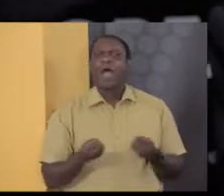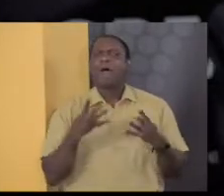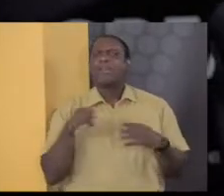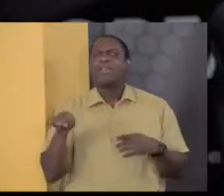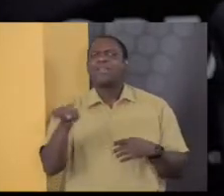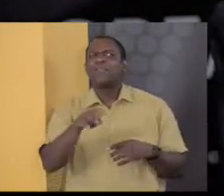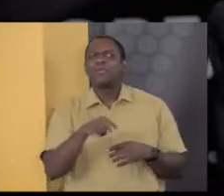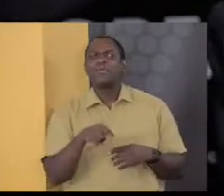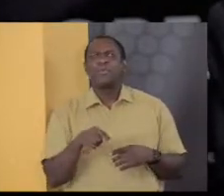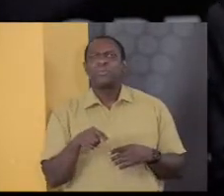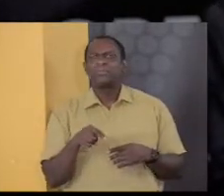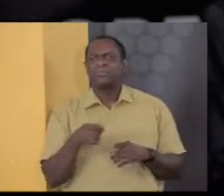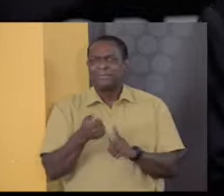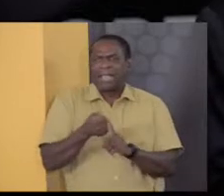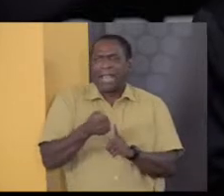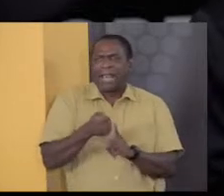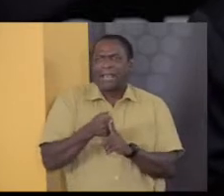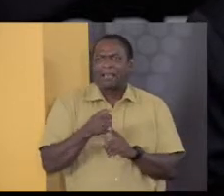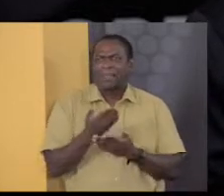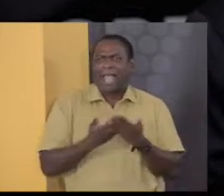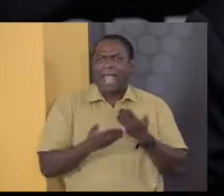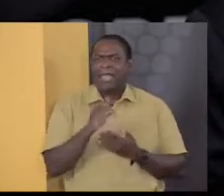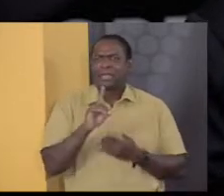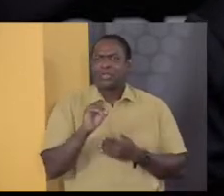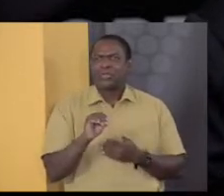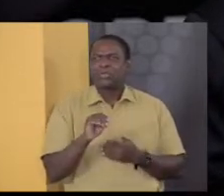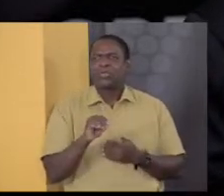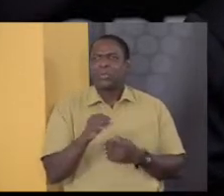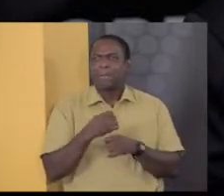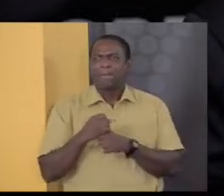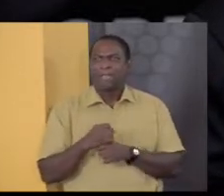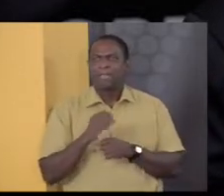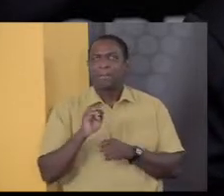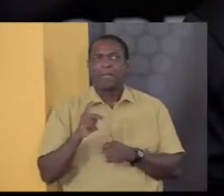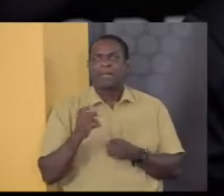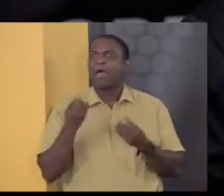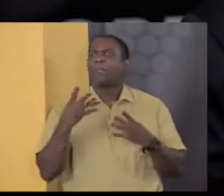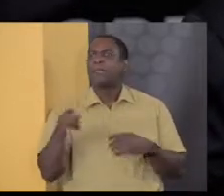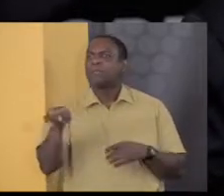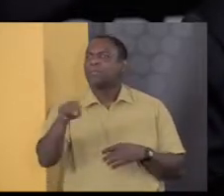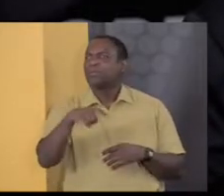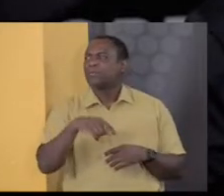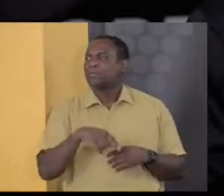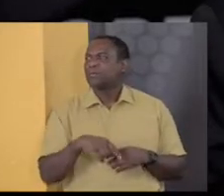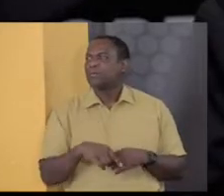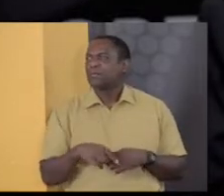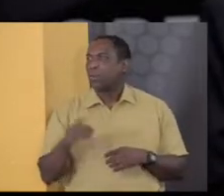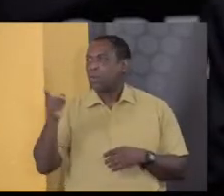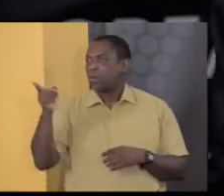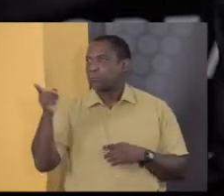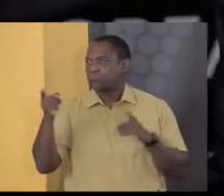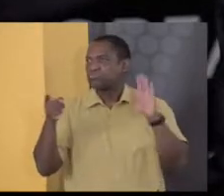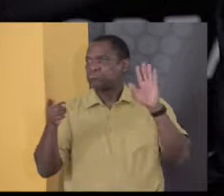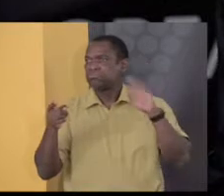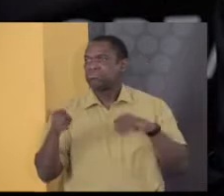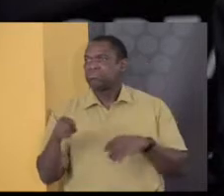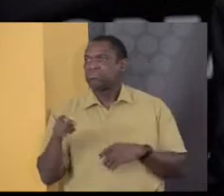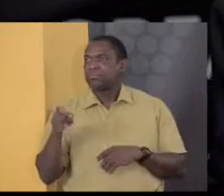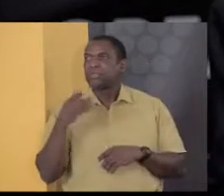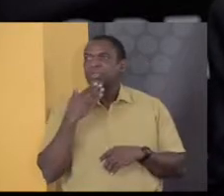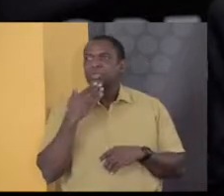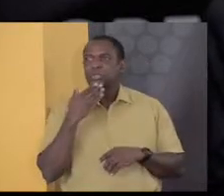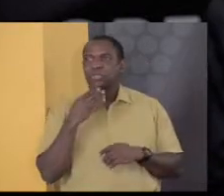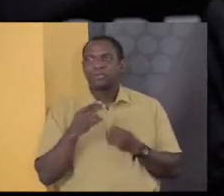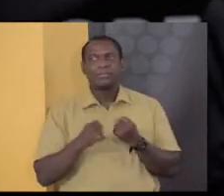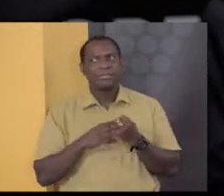this process on their own, where they actually make a marker? One? Good. You've